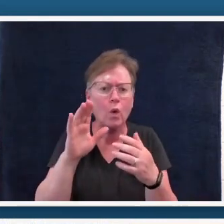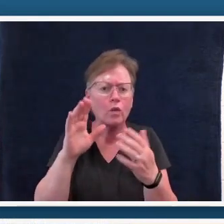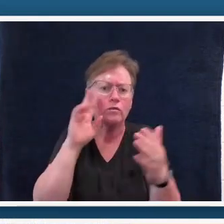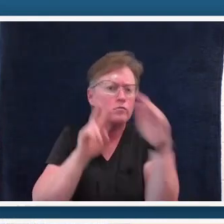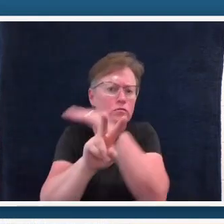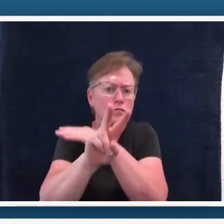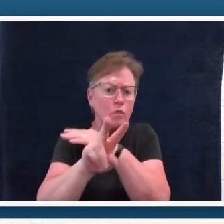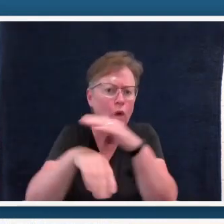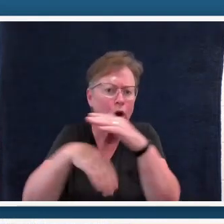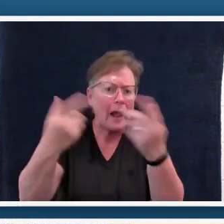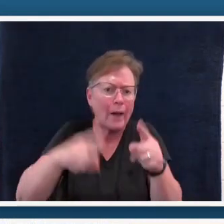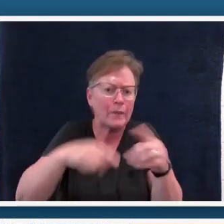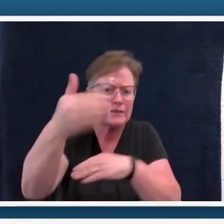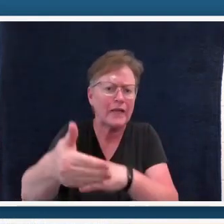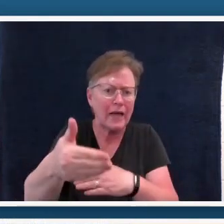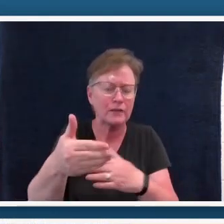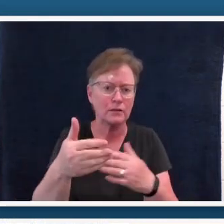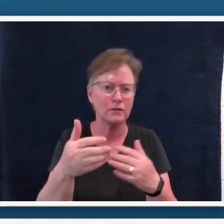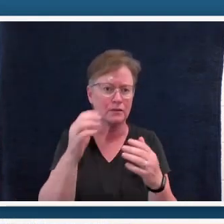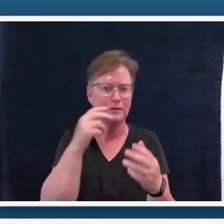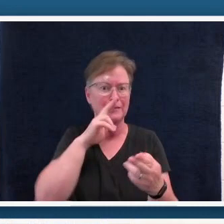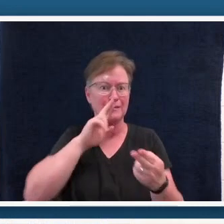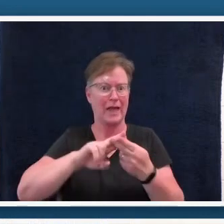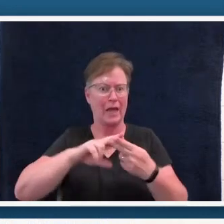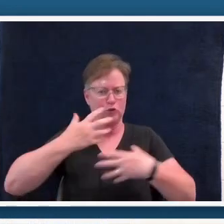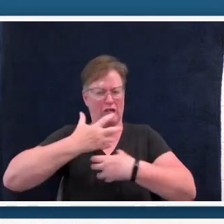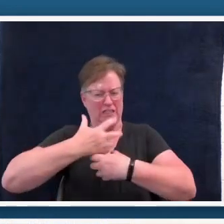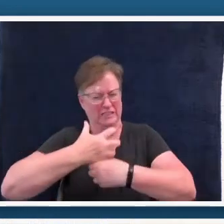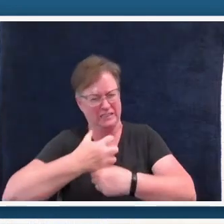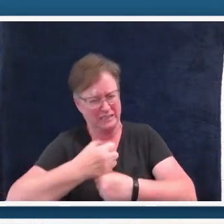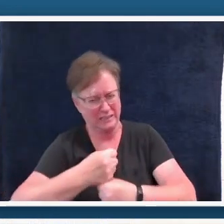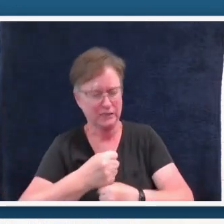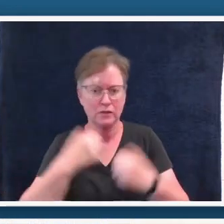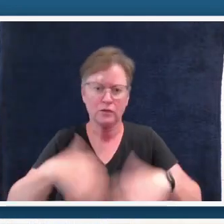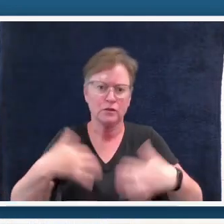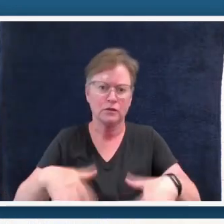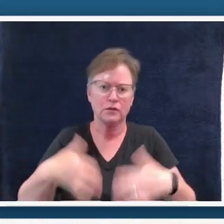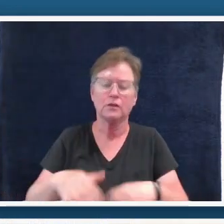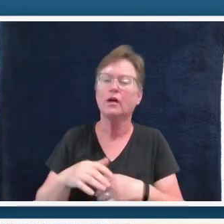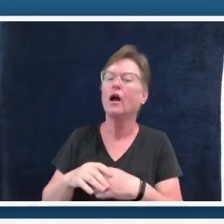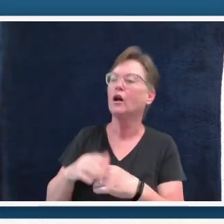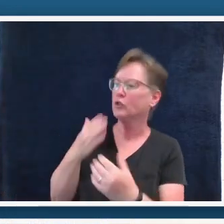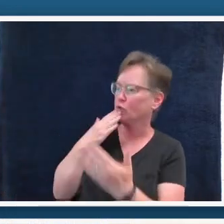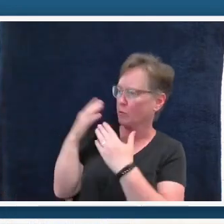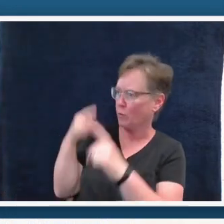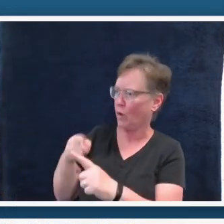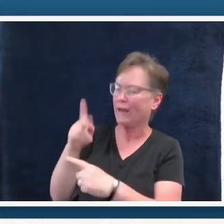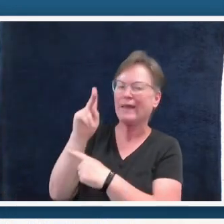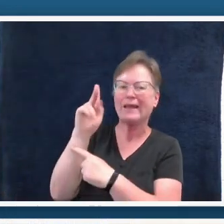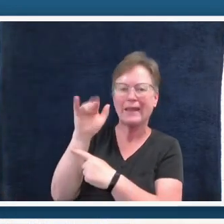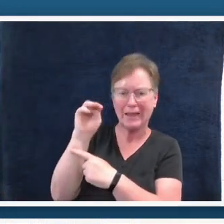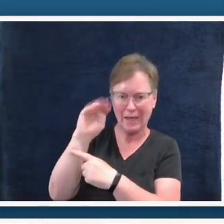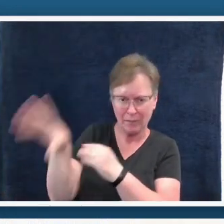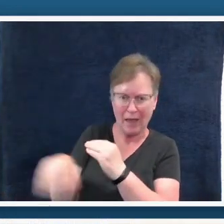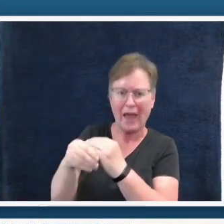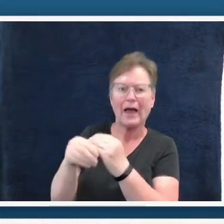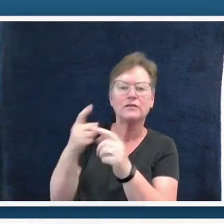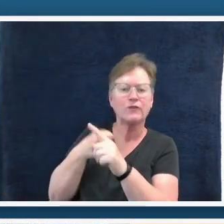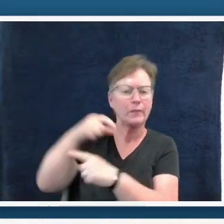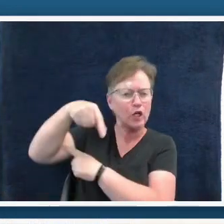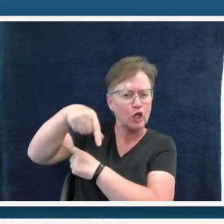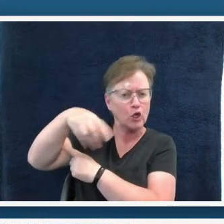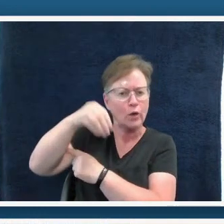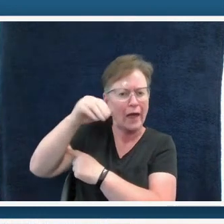Yeah. I think that's a great point. Kim has added in the Q&A, she mentions that she doesn't see a lot